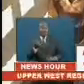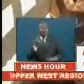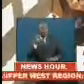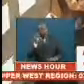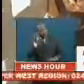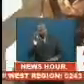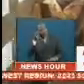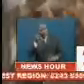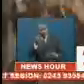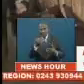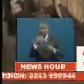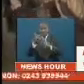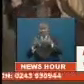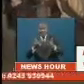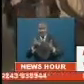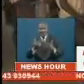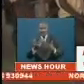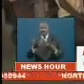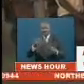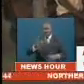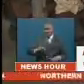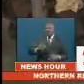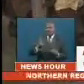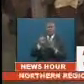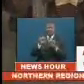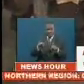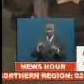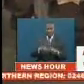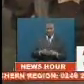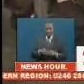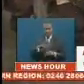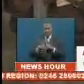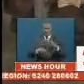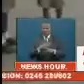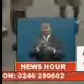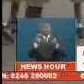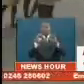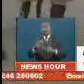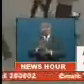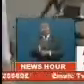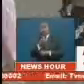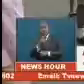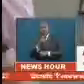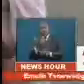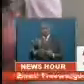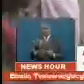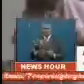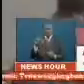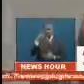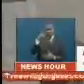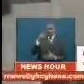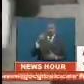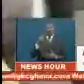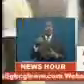future generations continue to be met by teachers. World Teachers' Day is to create awareness, understanding and